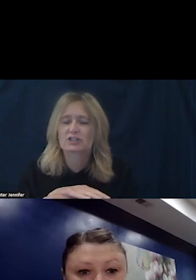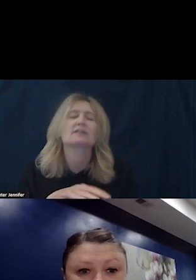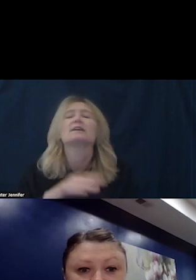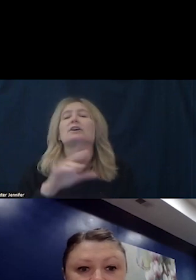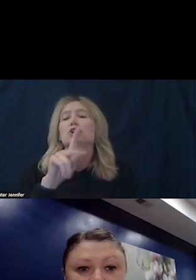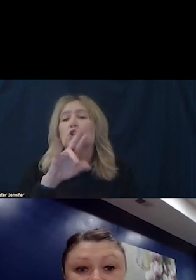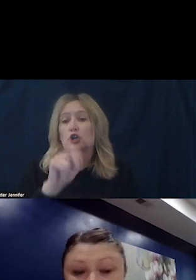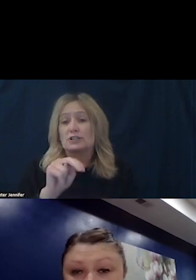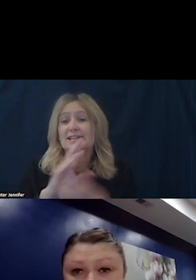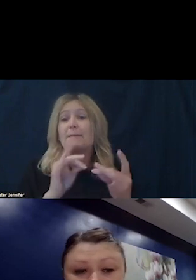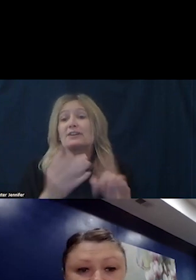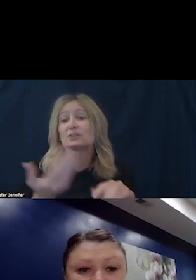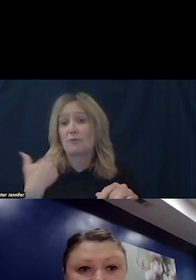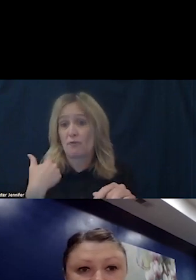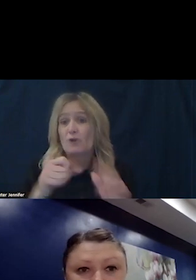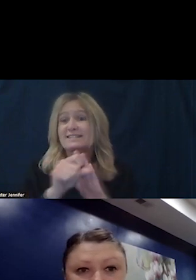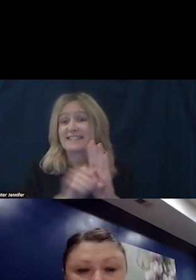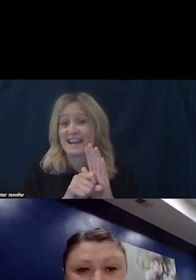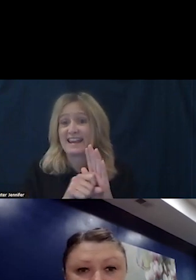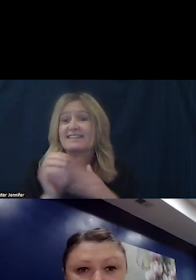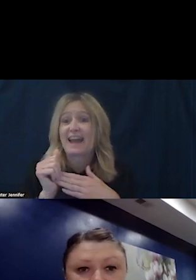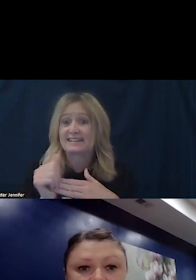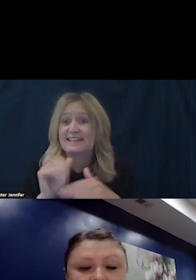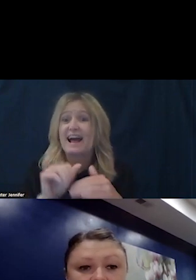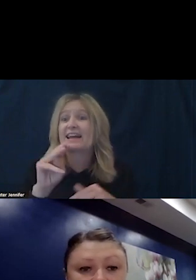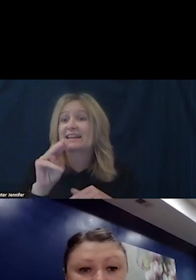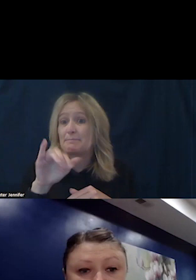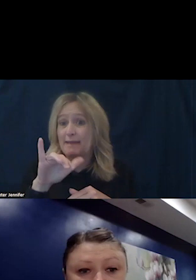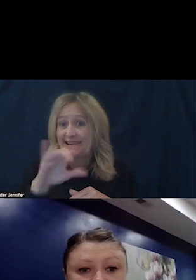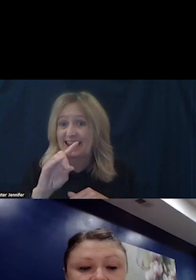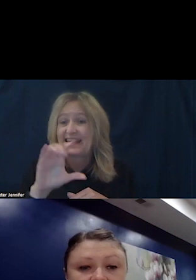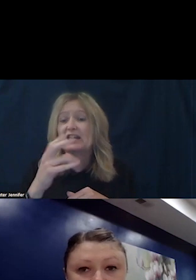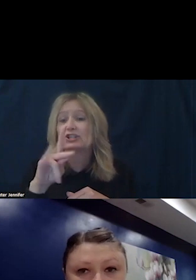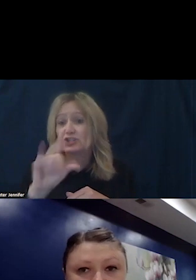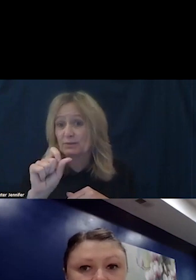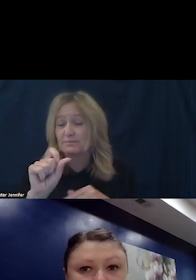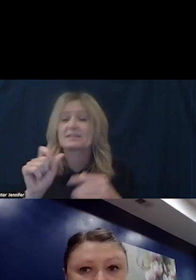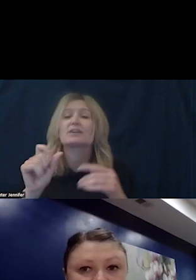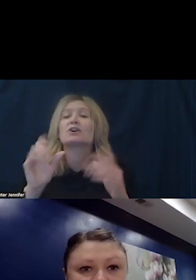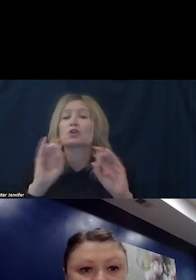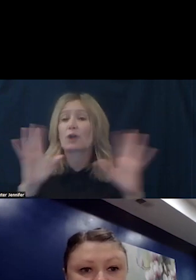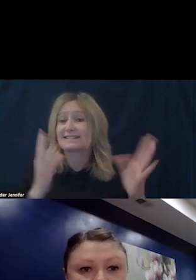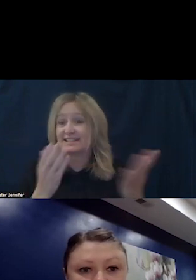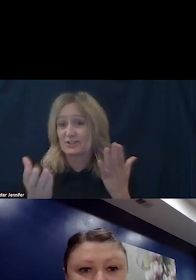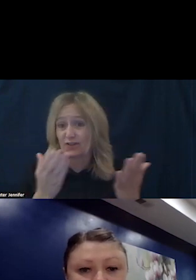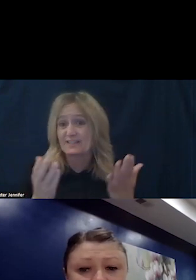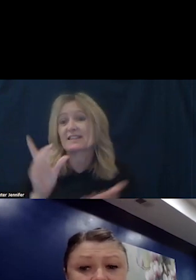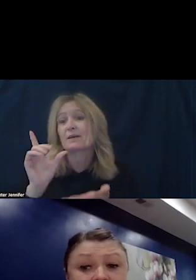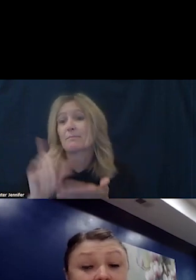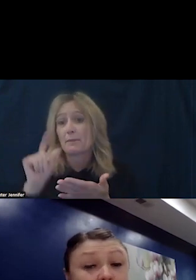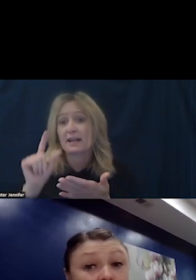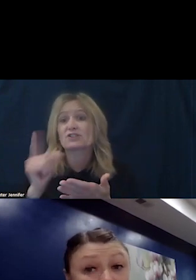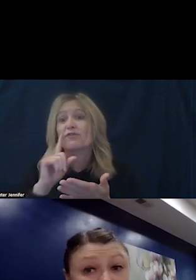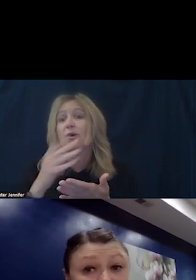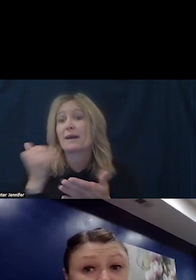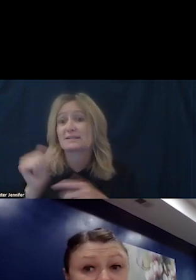mentioned earlier, state guidance from CMS on Medicaid and CHIP crisis services, as well as that publication of best practices.